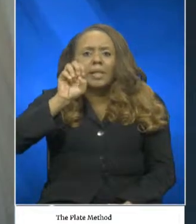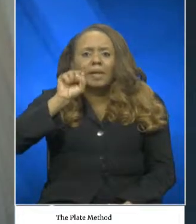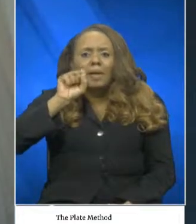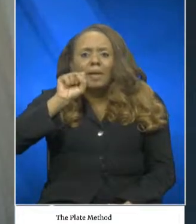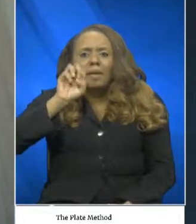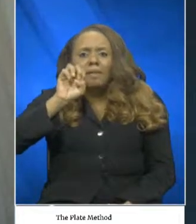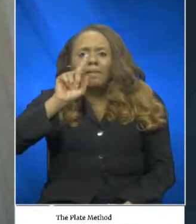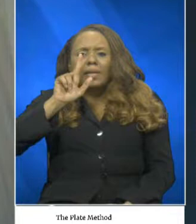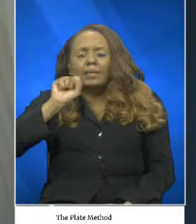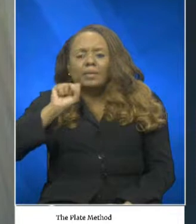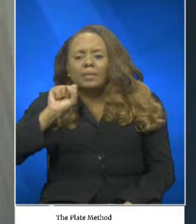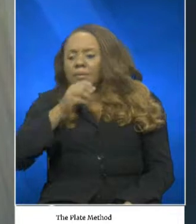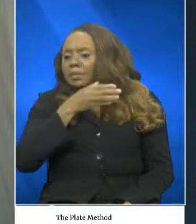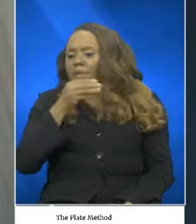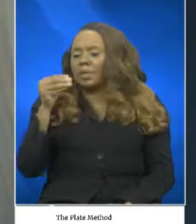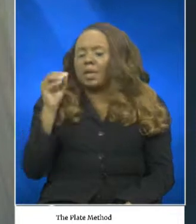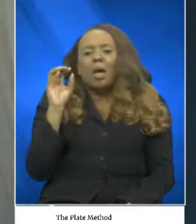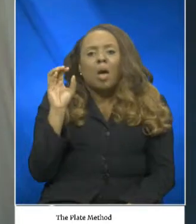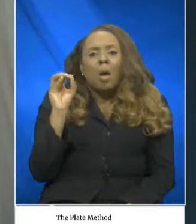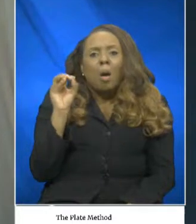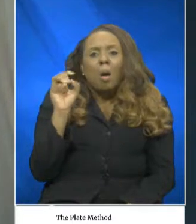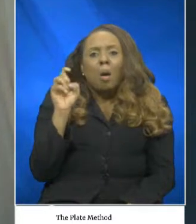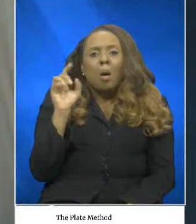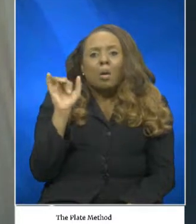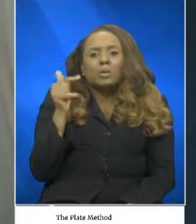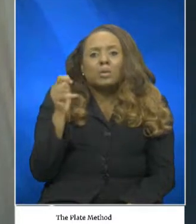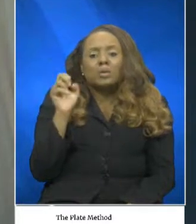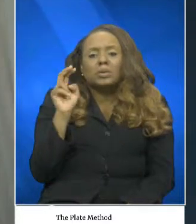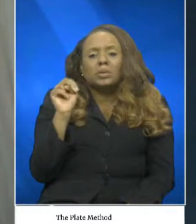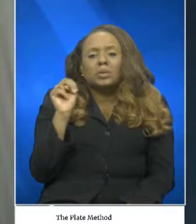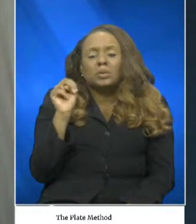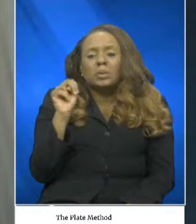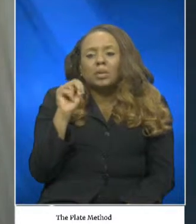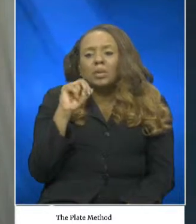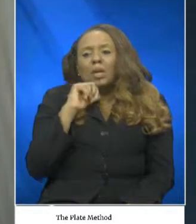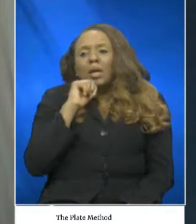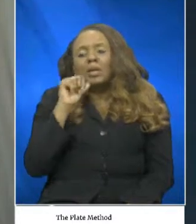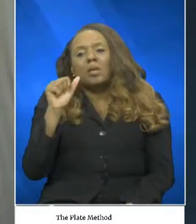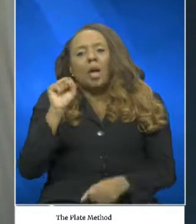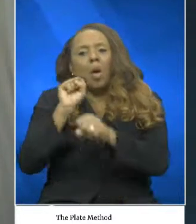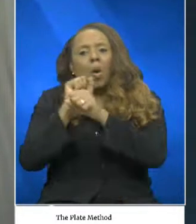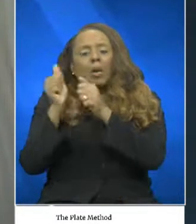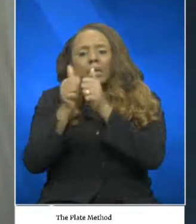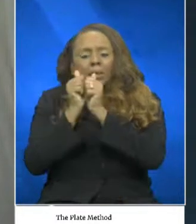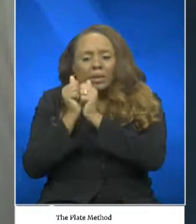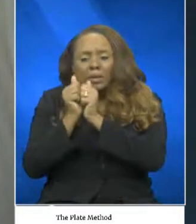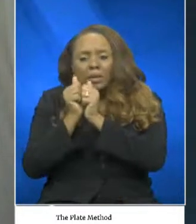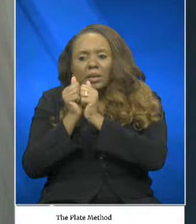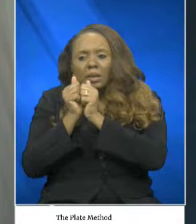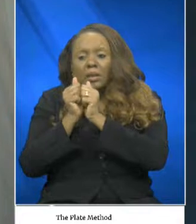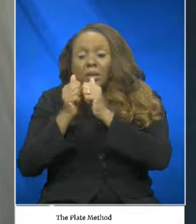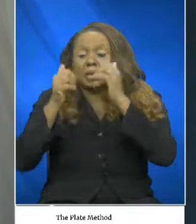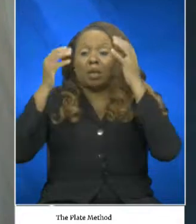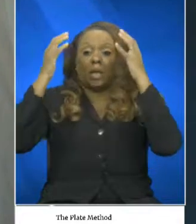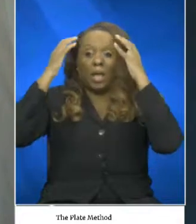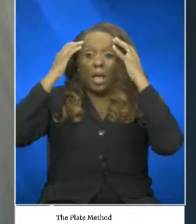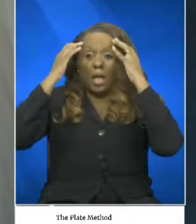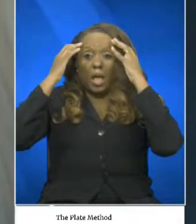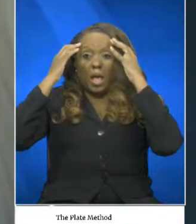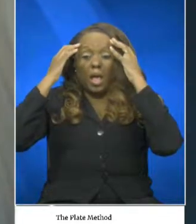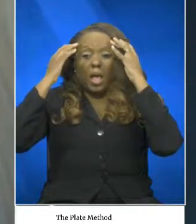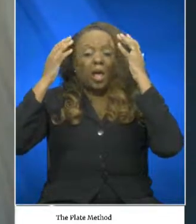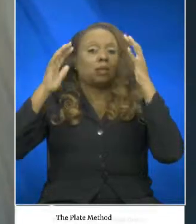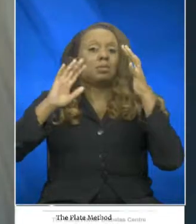oxygen, the brain tissue no longer is receiving nutrients and the oxygen, and the tissue starts to